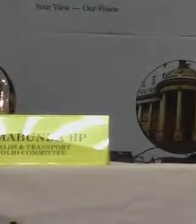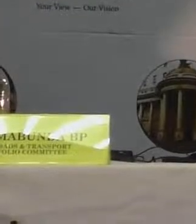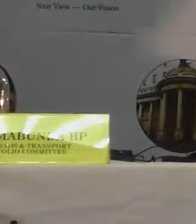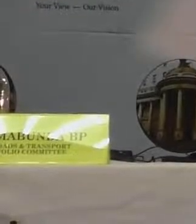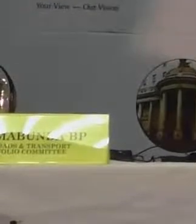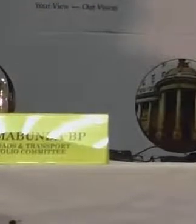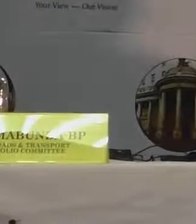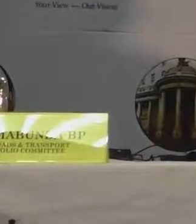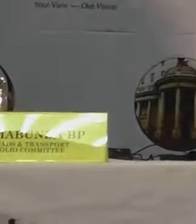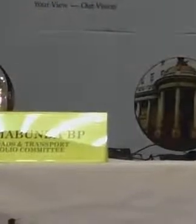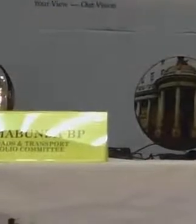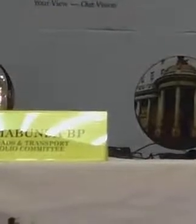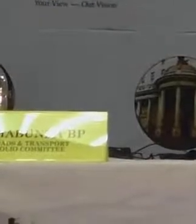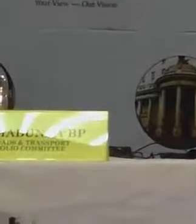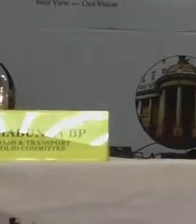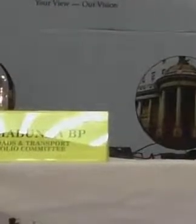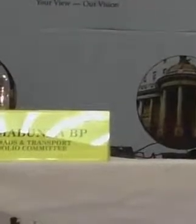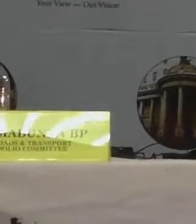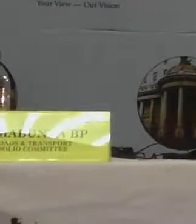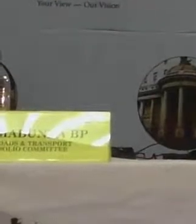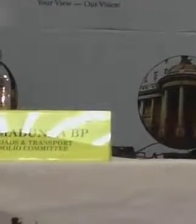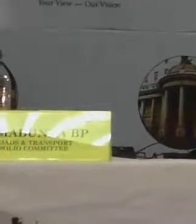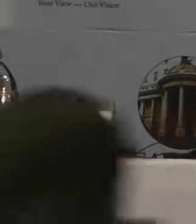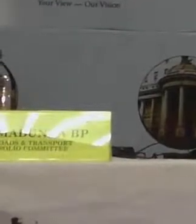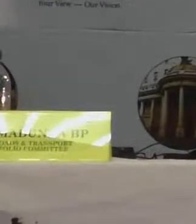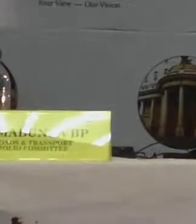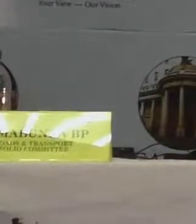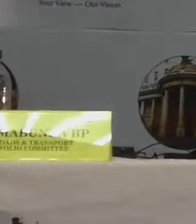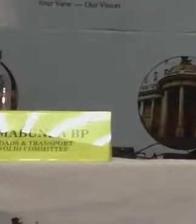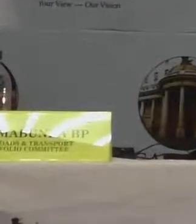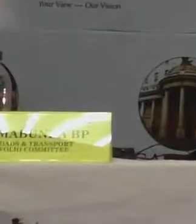the R114.